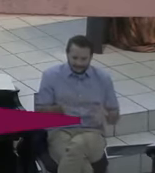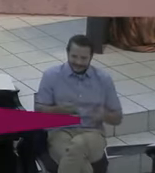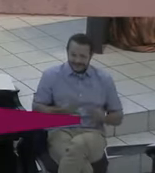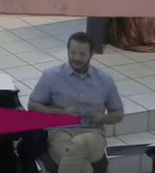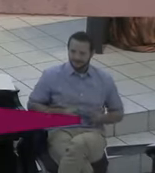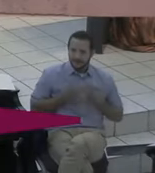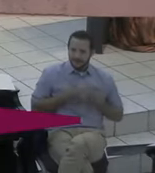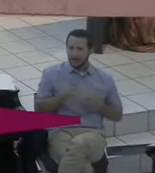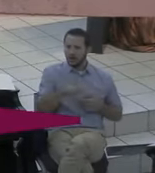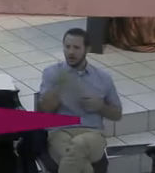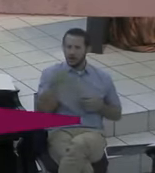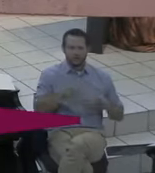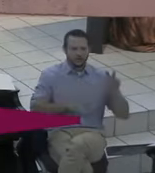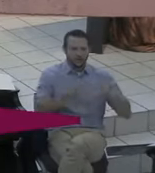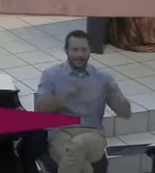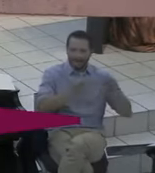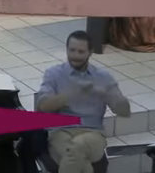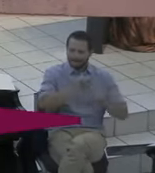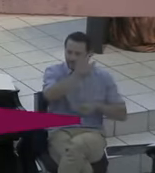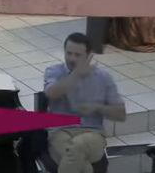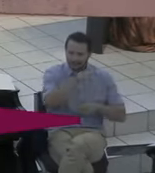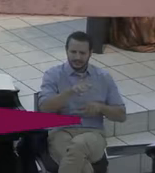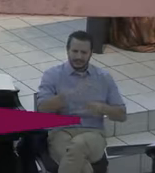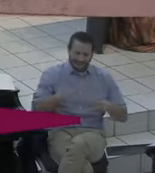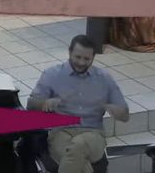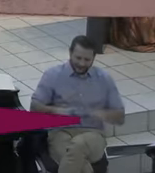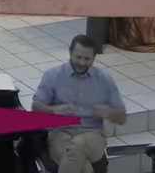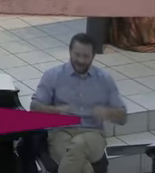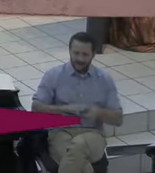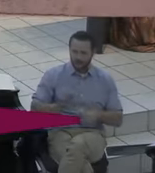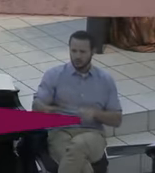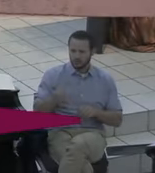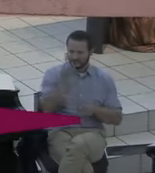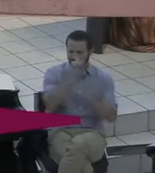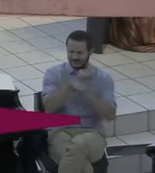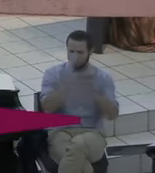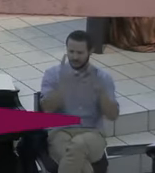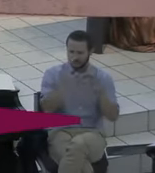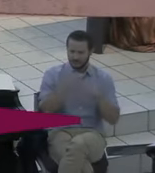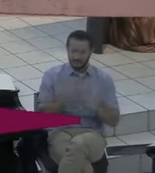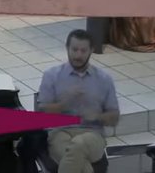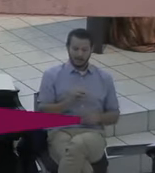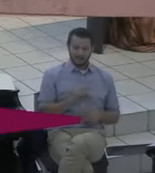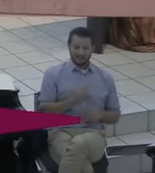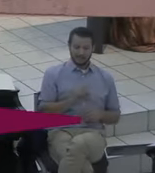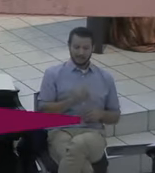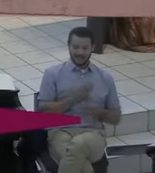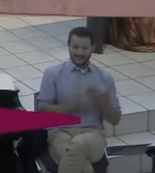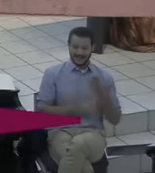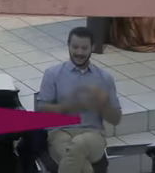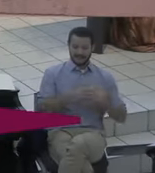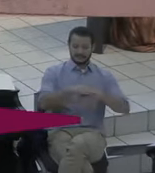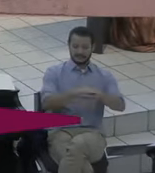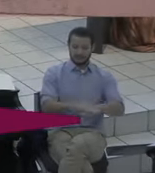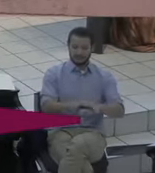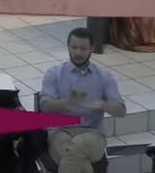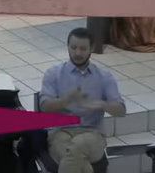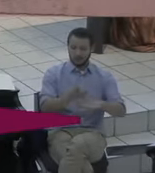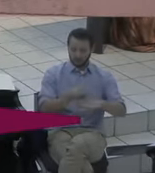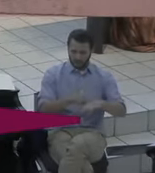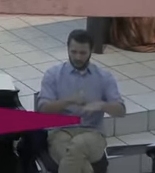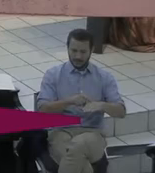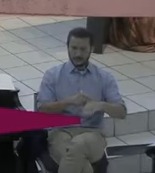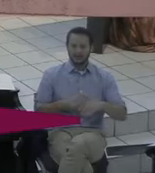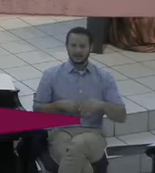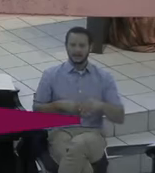of promise and act on the vision they witnessed. When Moses laid hand on Joshua, he laid hands of